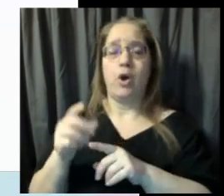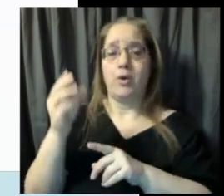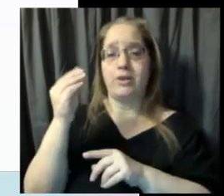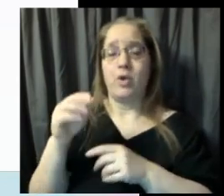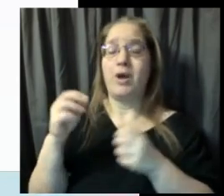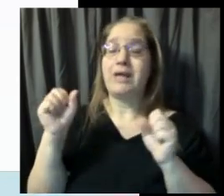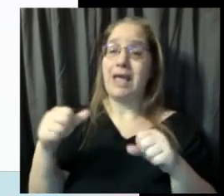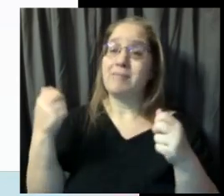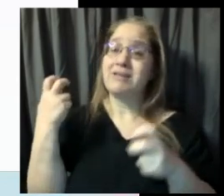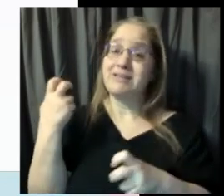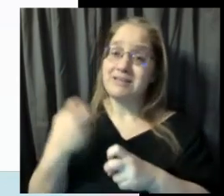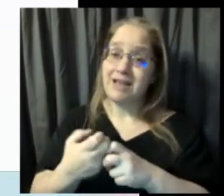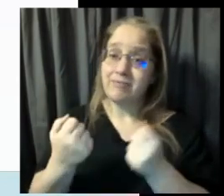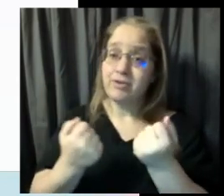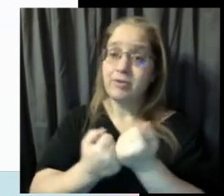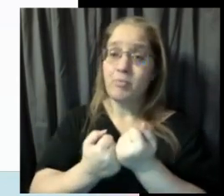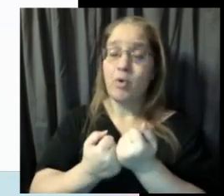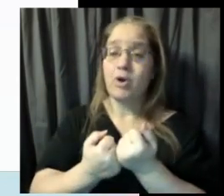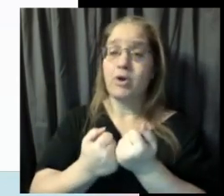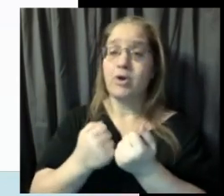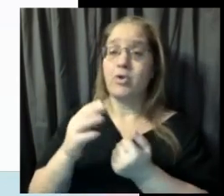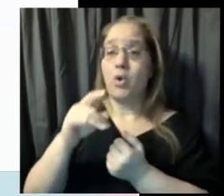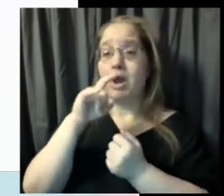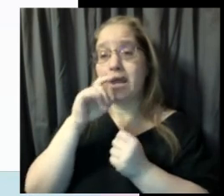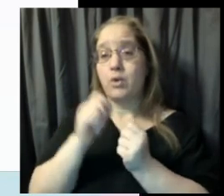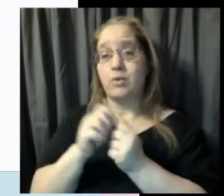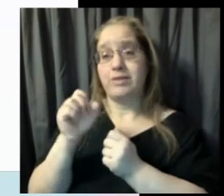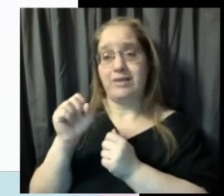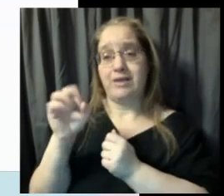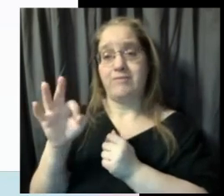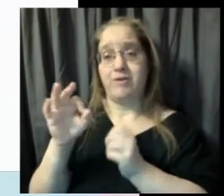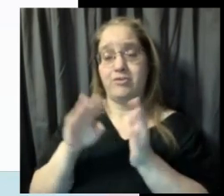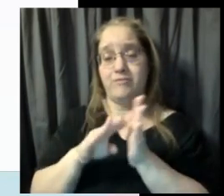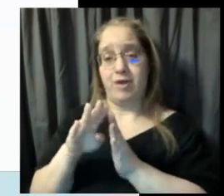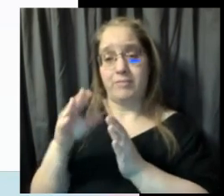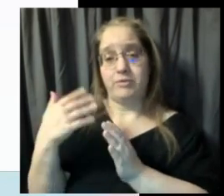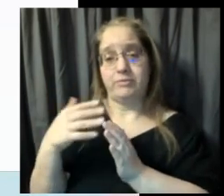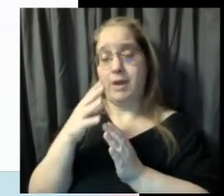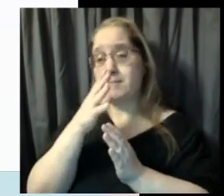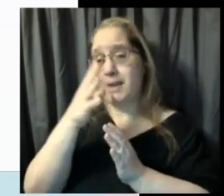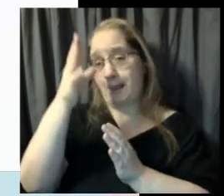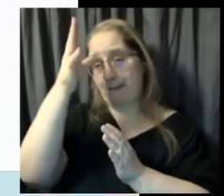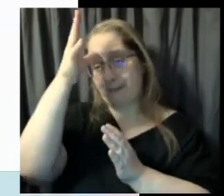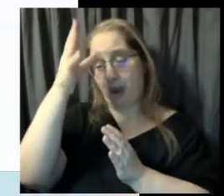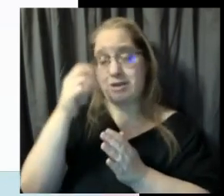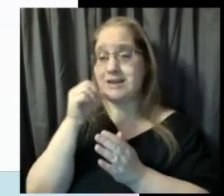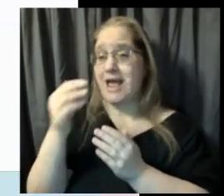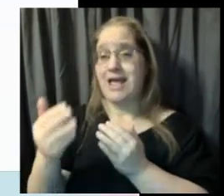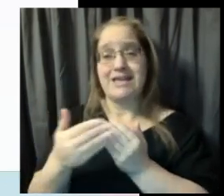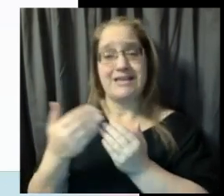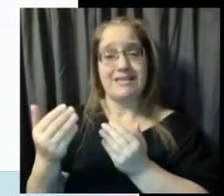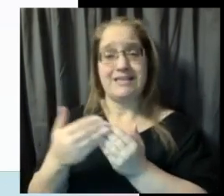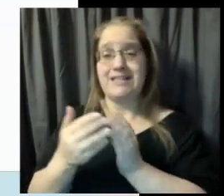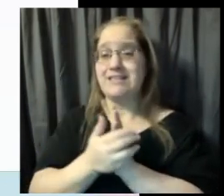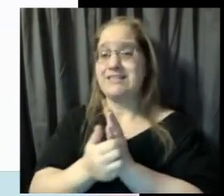how challenging it can be to support your child with these executive function development. Parenting is not easy, and